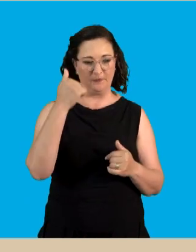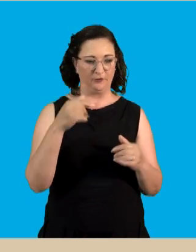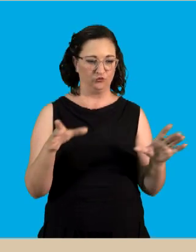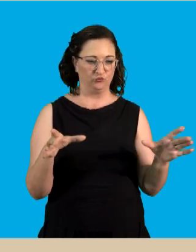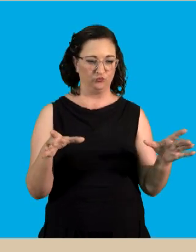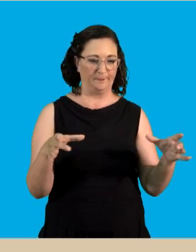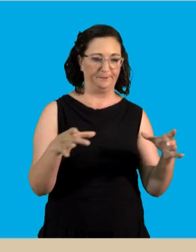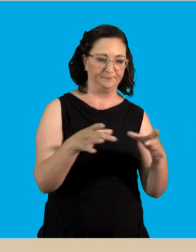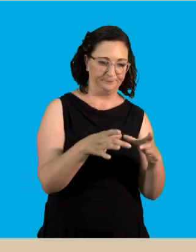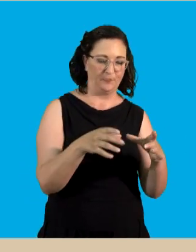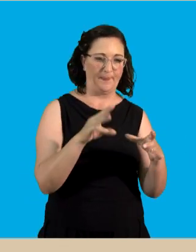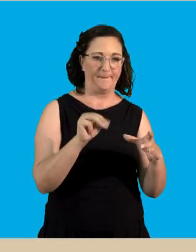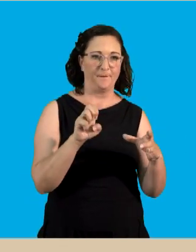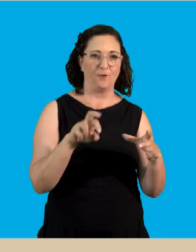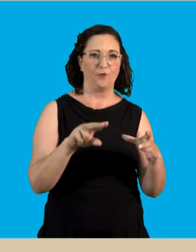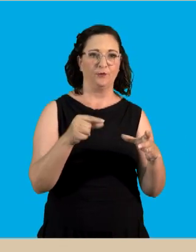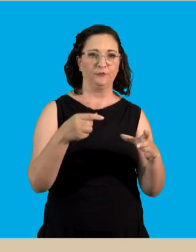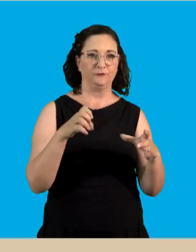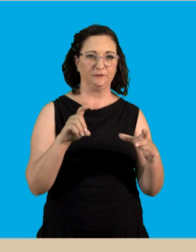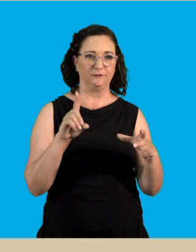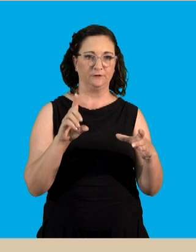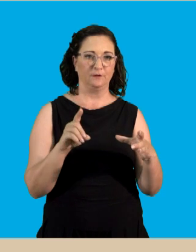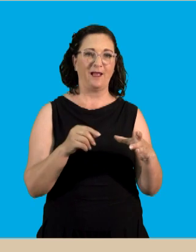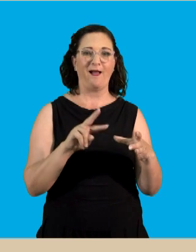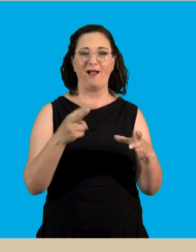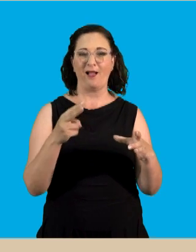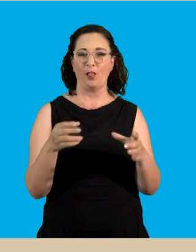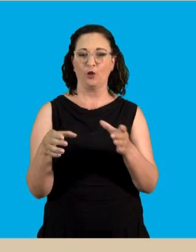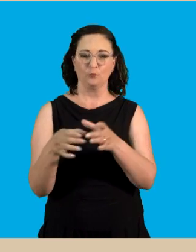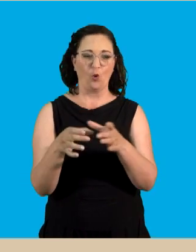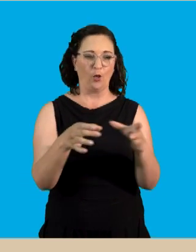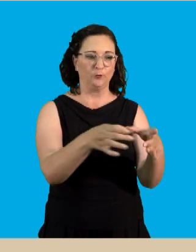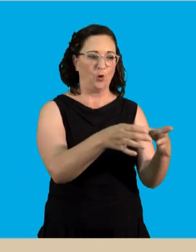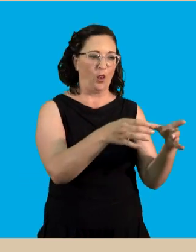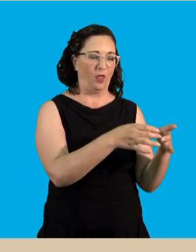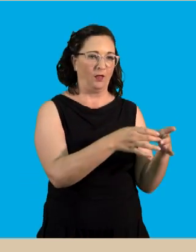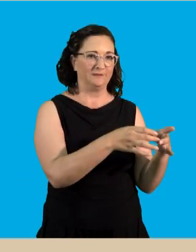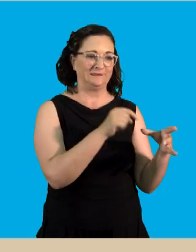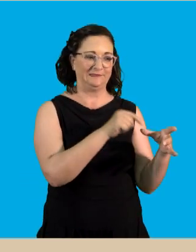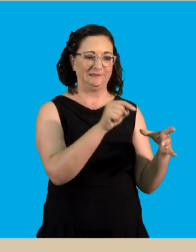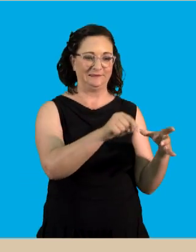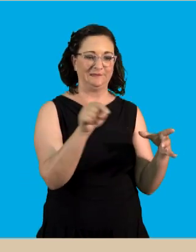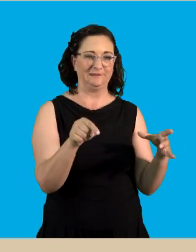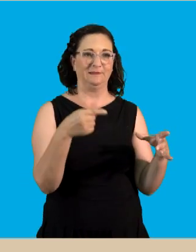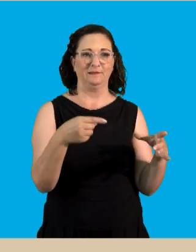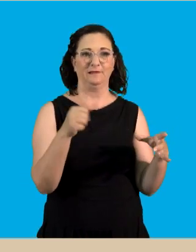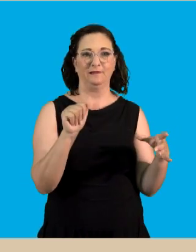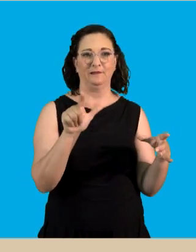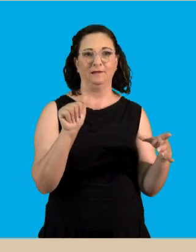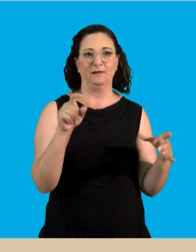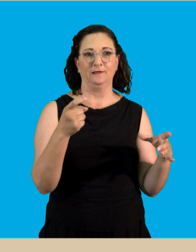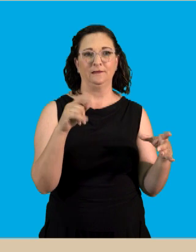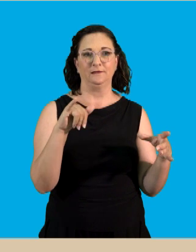remember merged meaning that they are joining together with what? With other smaller galaxies. Some smaller